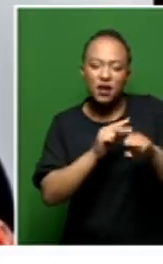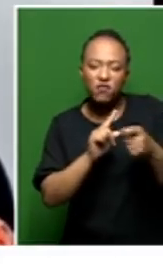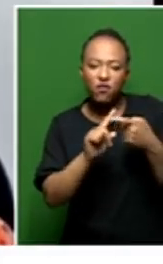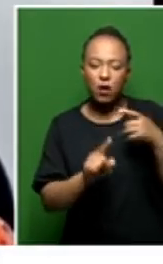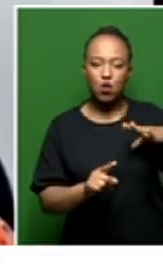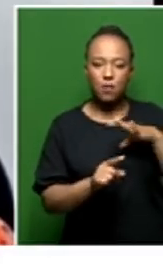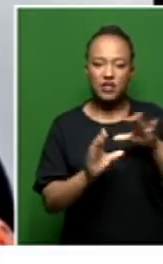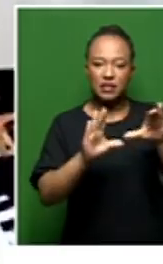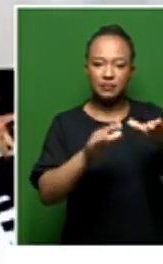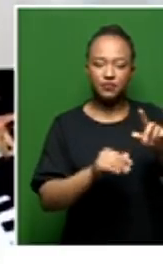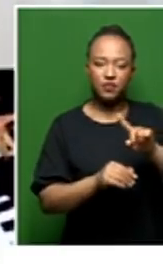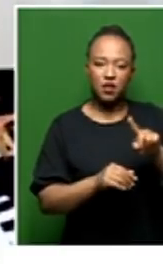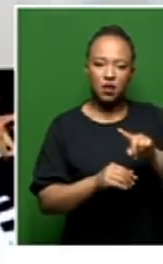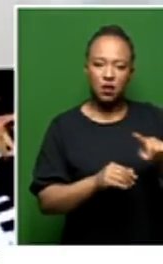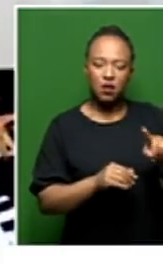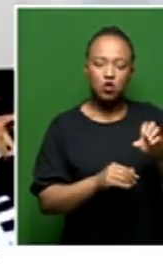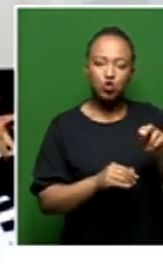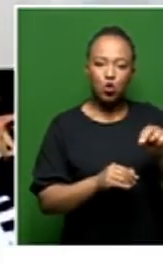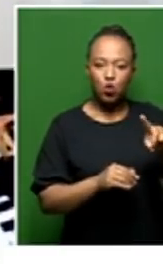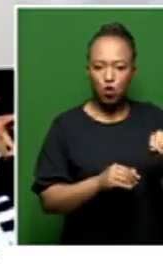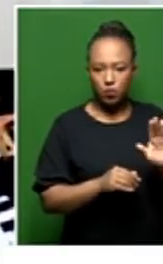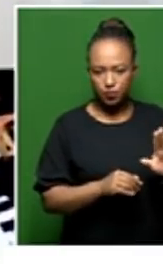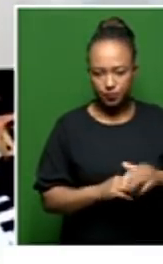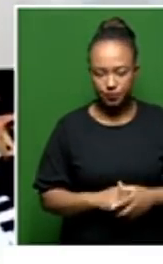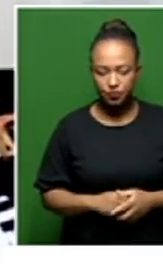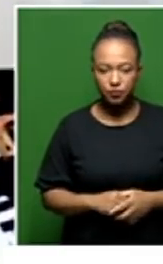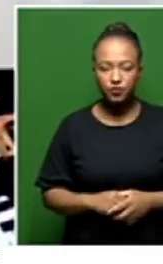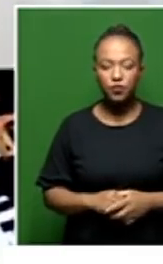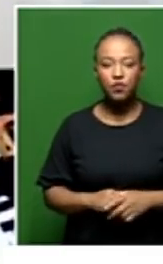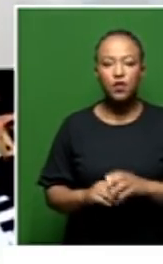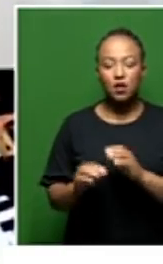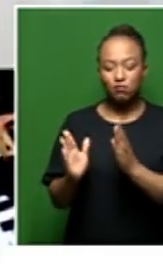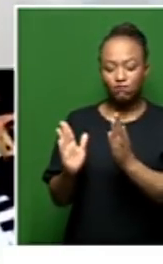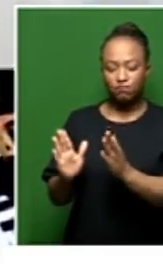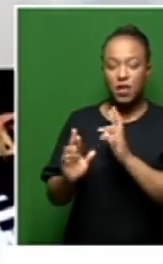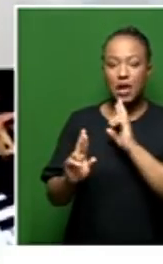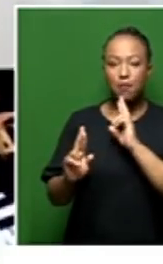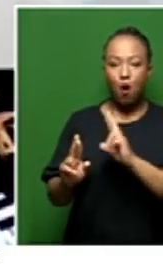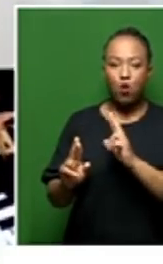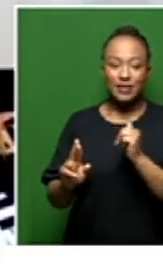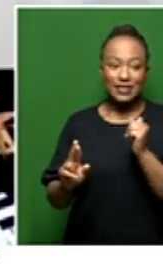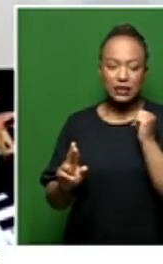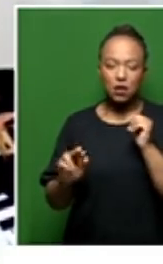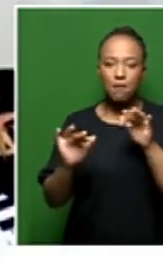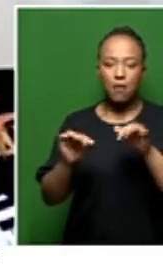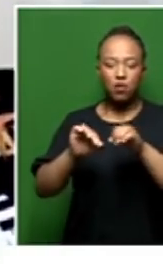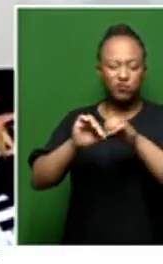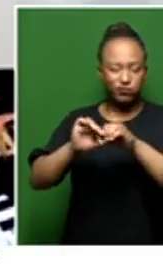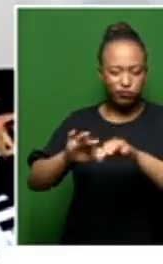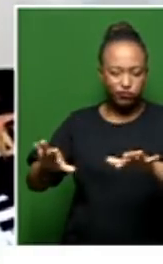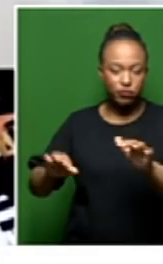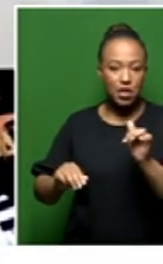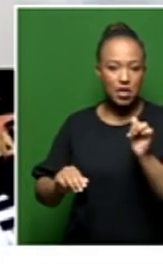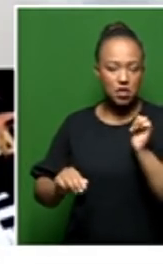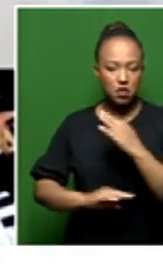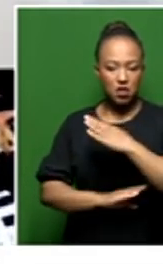Commission. So, of course, that first part of the report being made public yesterday, late afternoon, I'm not